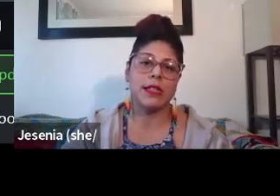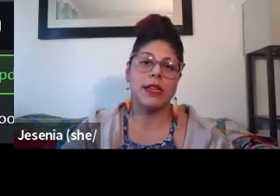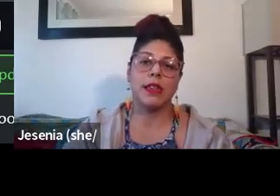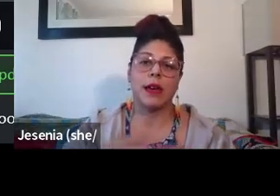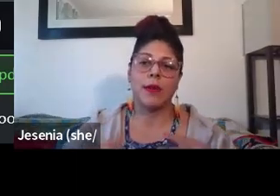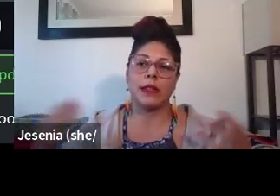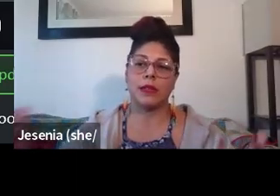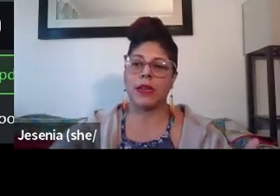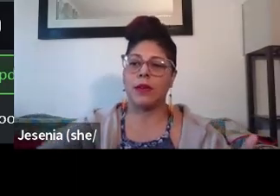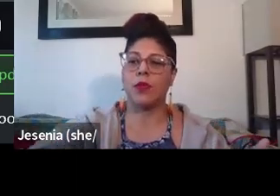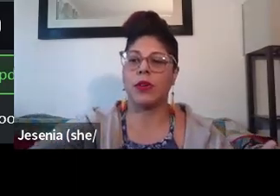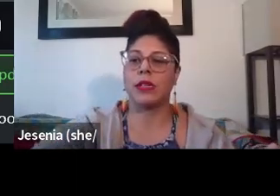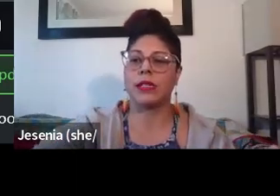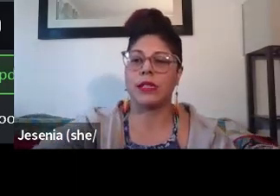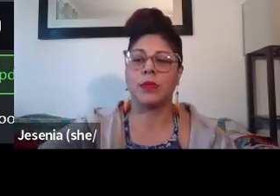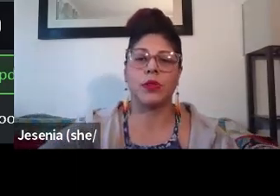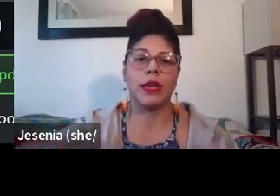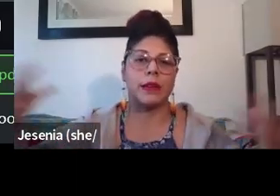callingupjustice.com/virtual-protest